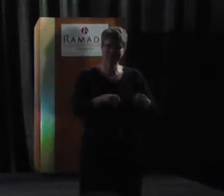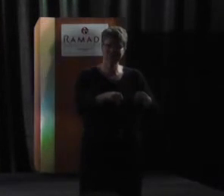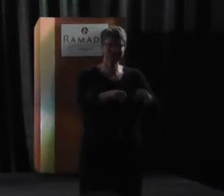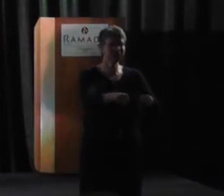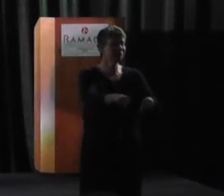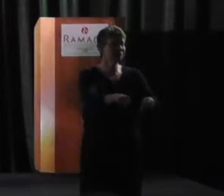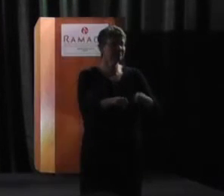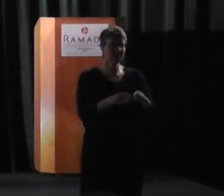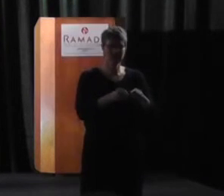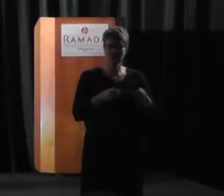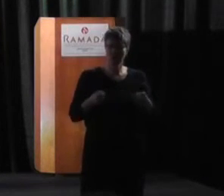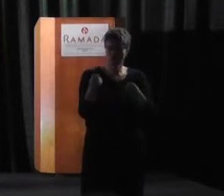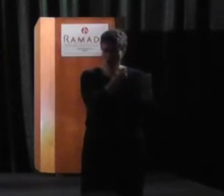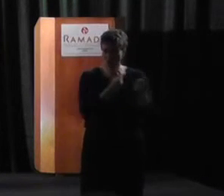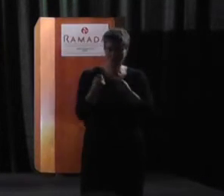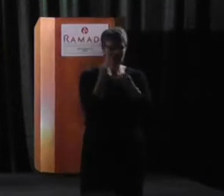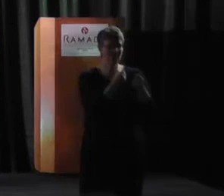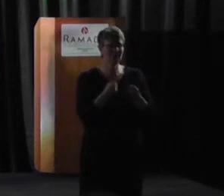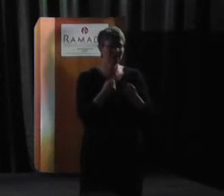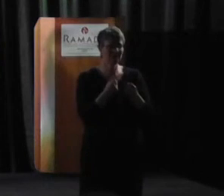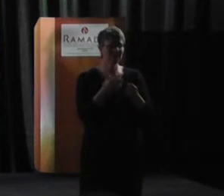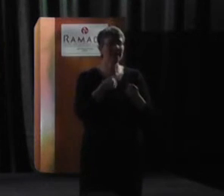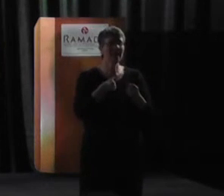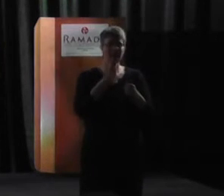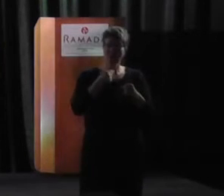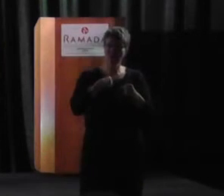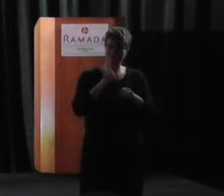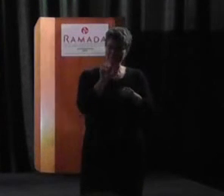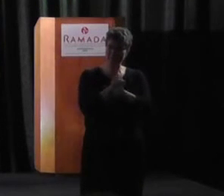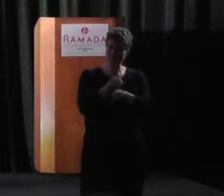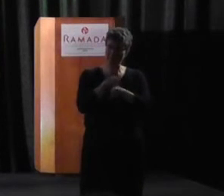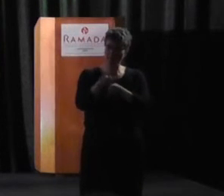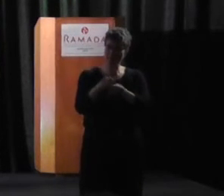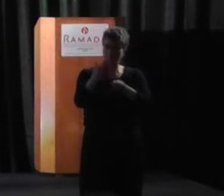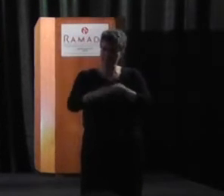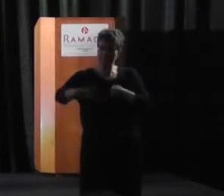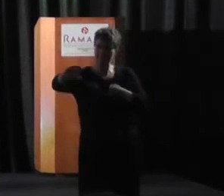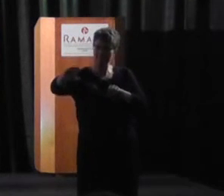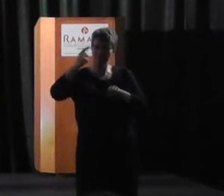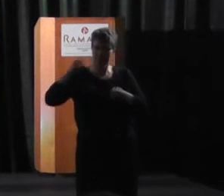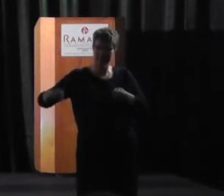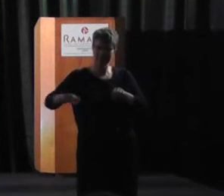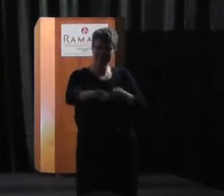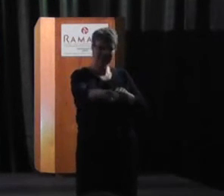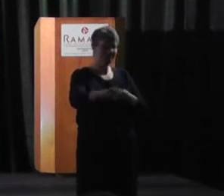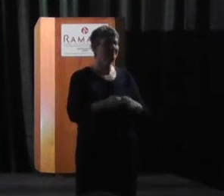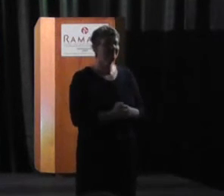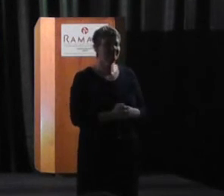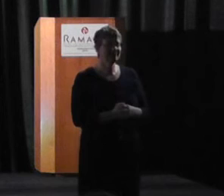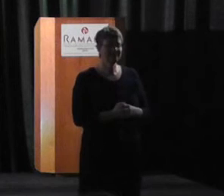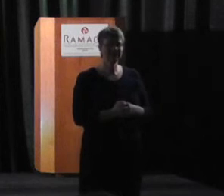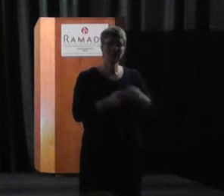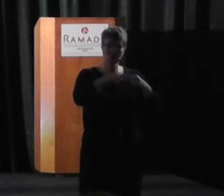for those great big large Canadian monster hockey bags. However dear the wheel has become in our daily lives,